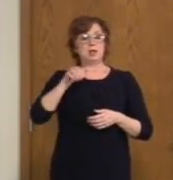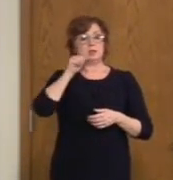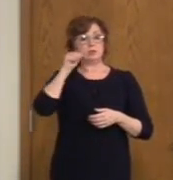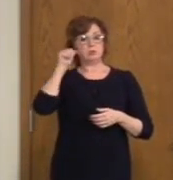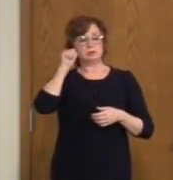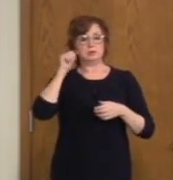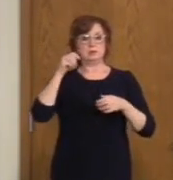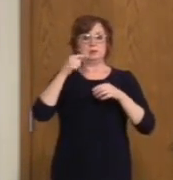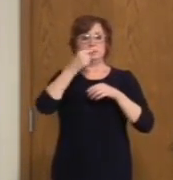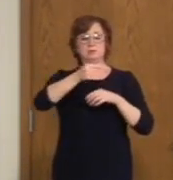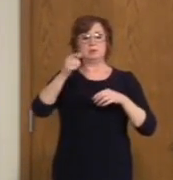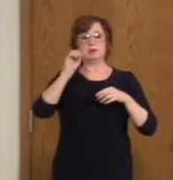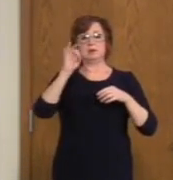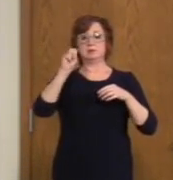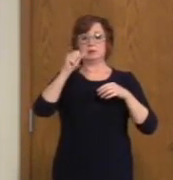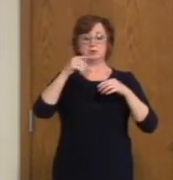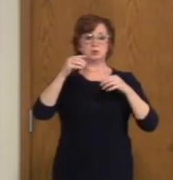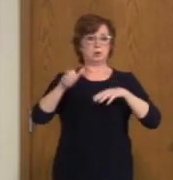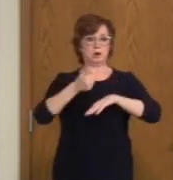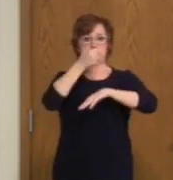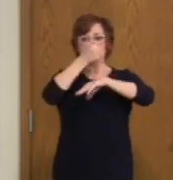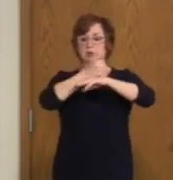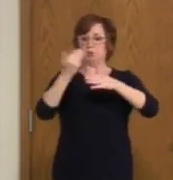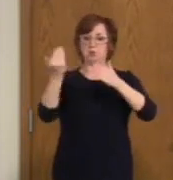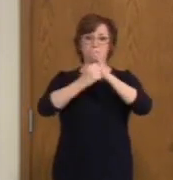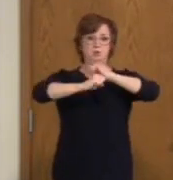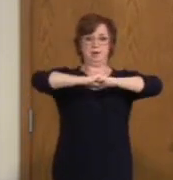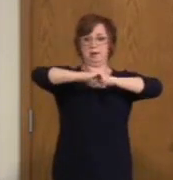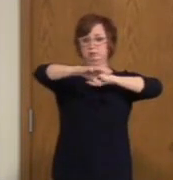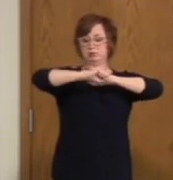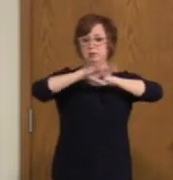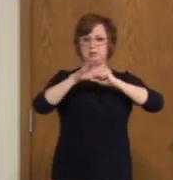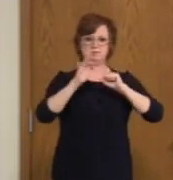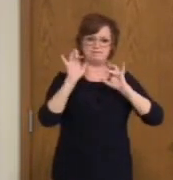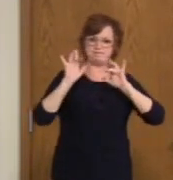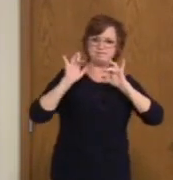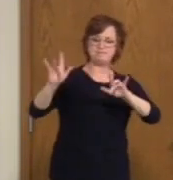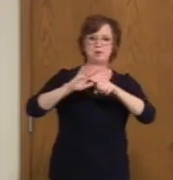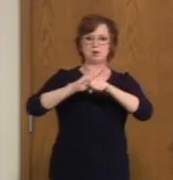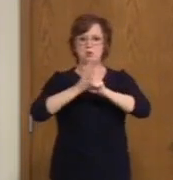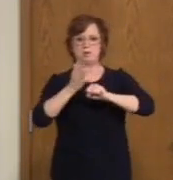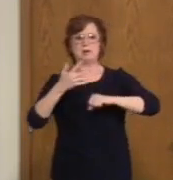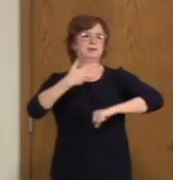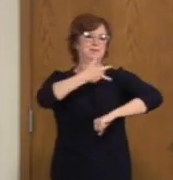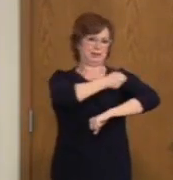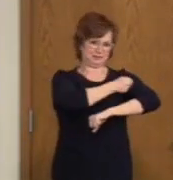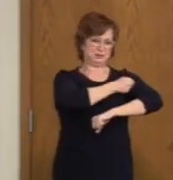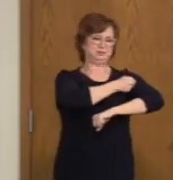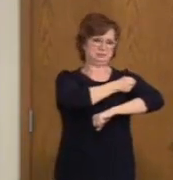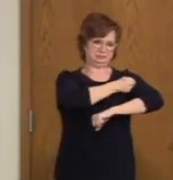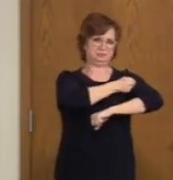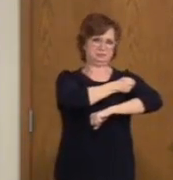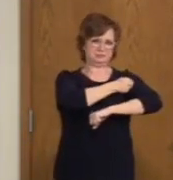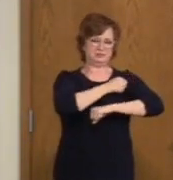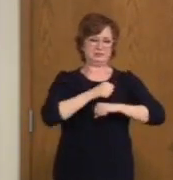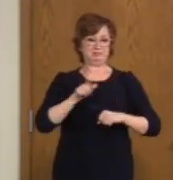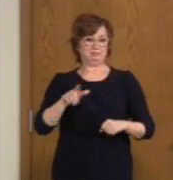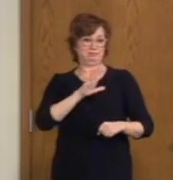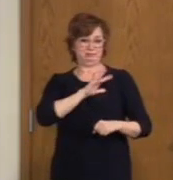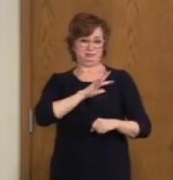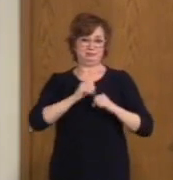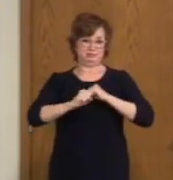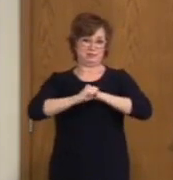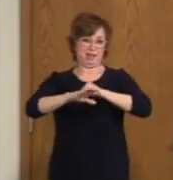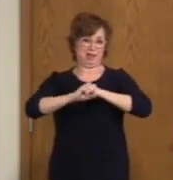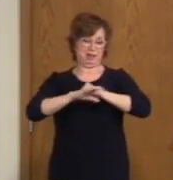launched a new ad campaign asking everyone in Saskatchewan to stick it to COVID, to get vaccinated. And I think the ads are quite strong. I